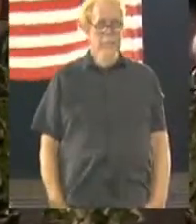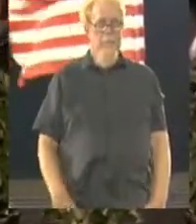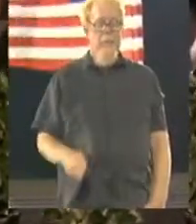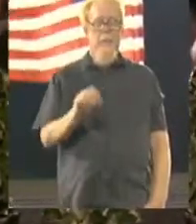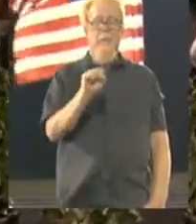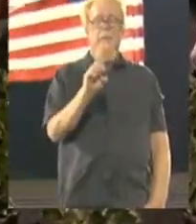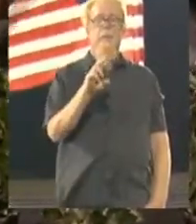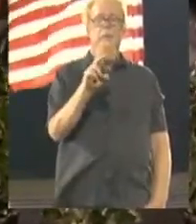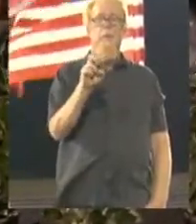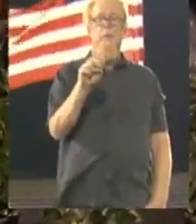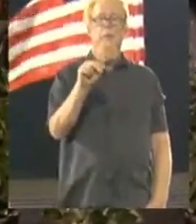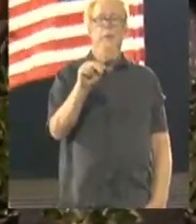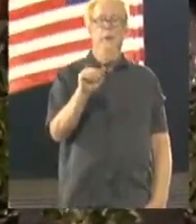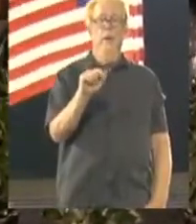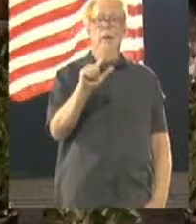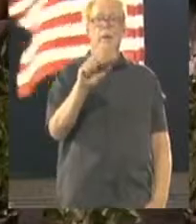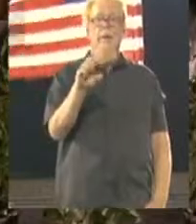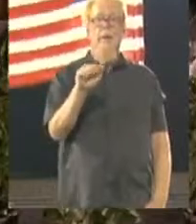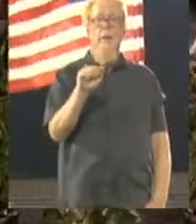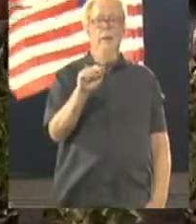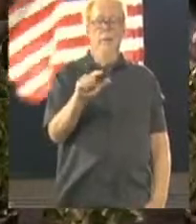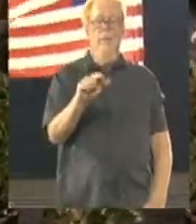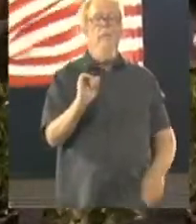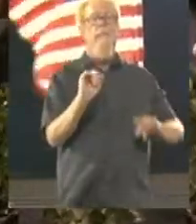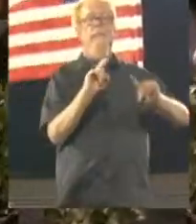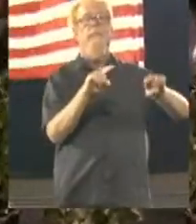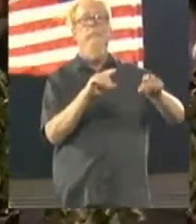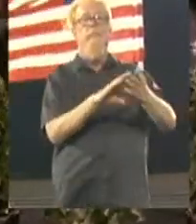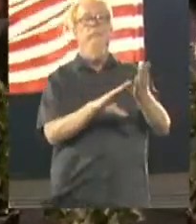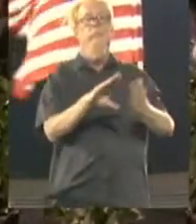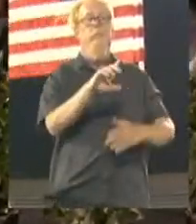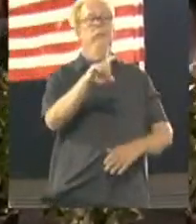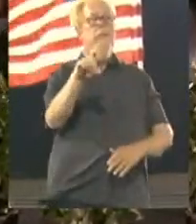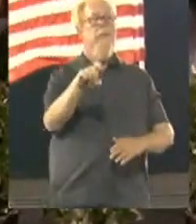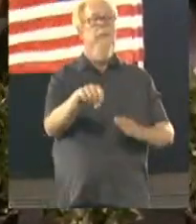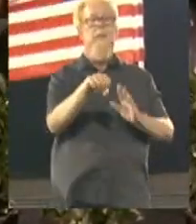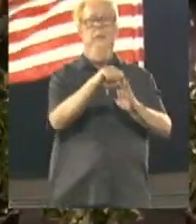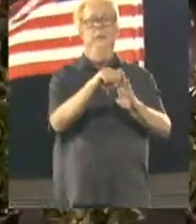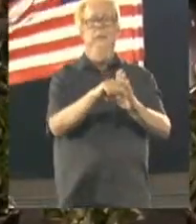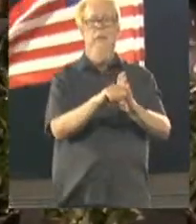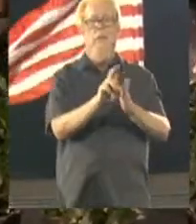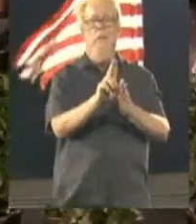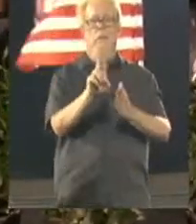Serena Liao will be attending Texas State University.